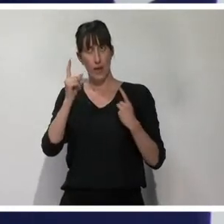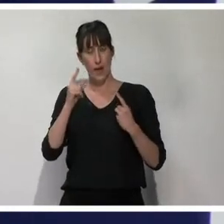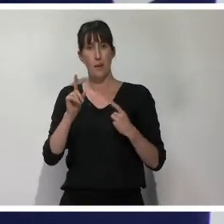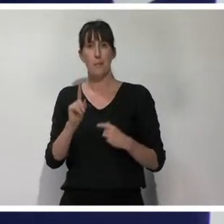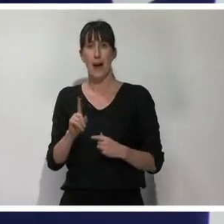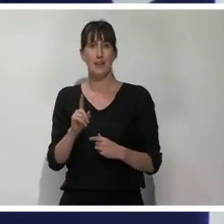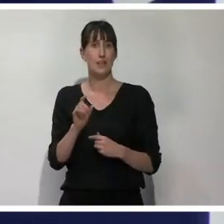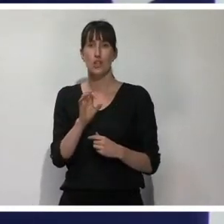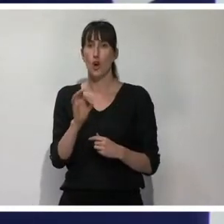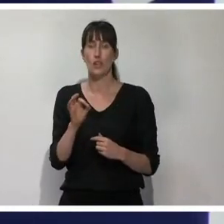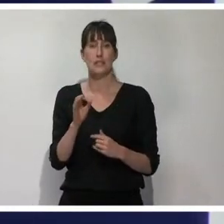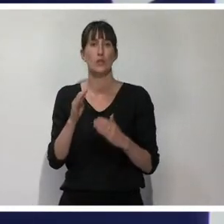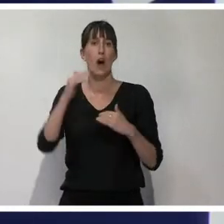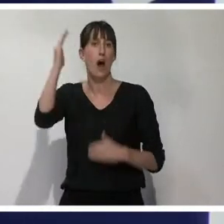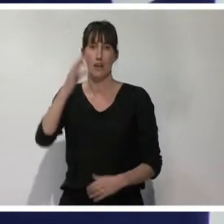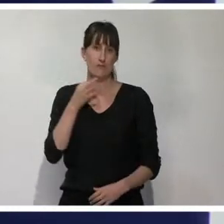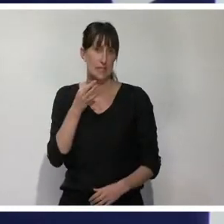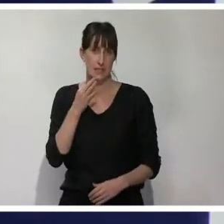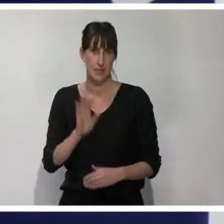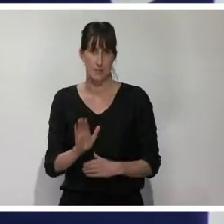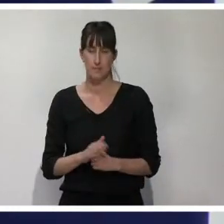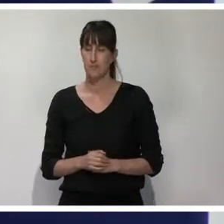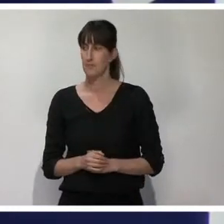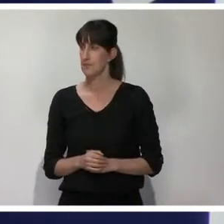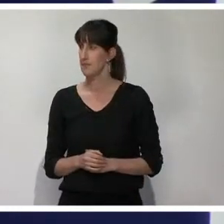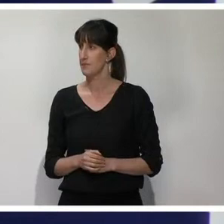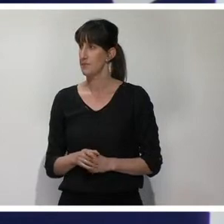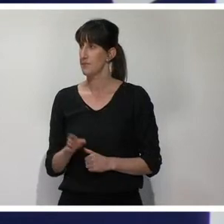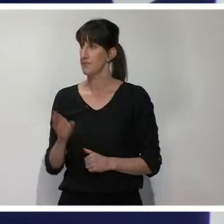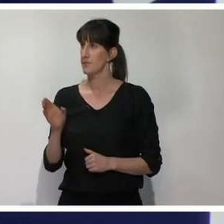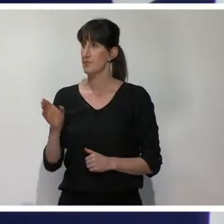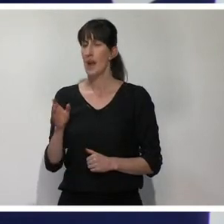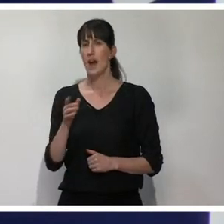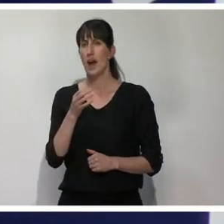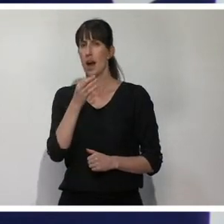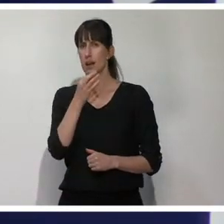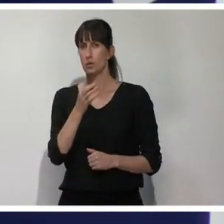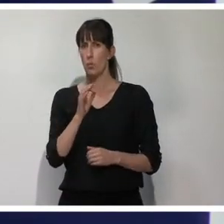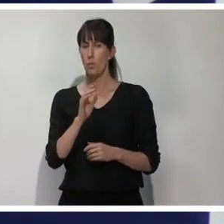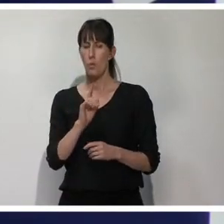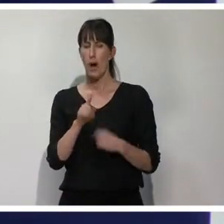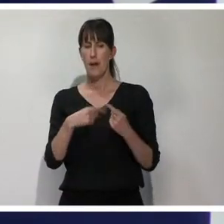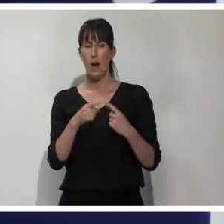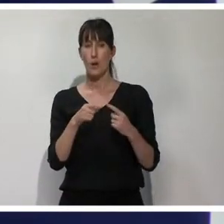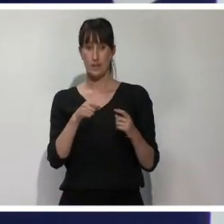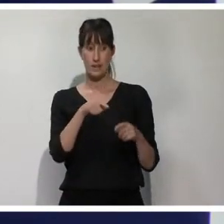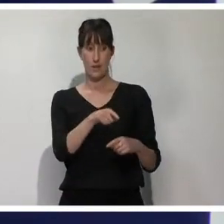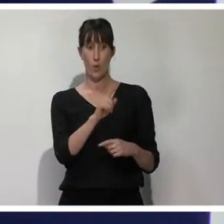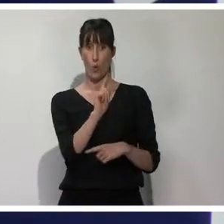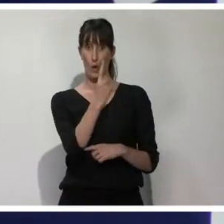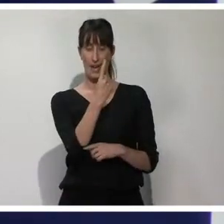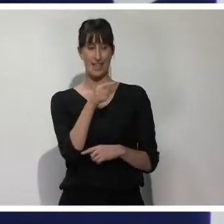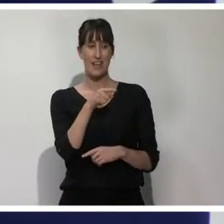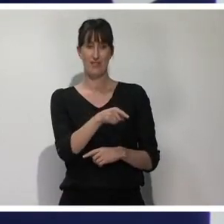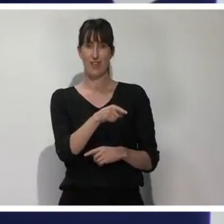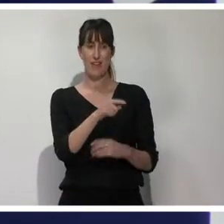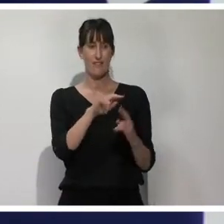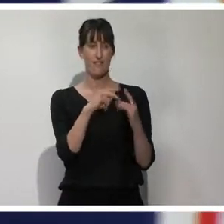Like the dairies and supermarkets that they've used in their own local area. Why are you just sort of concentrating on